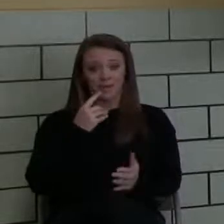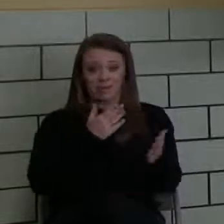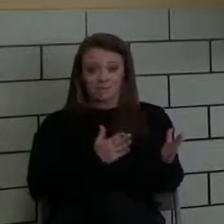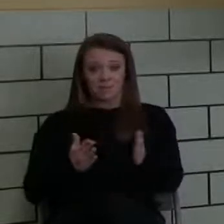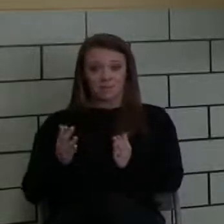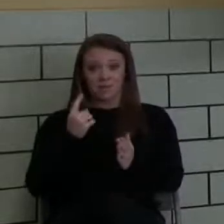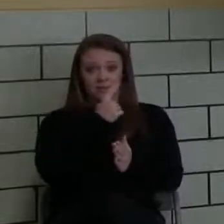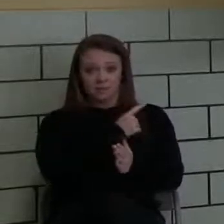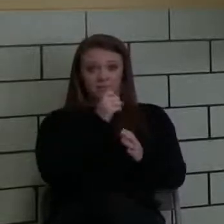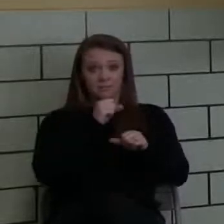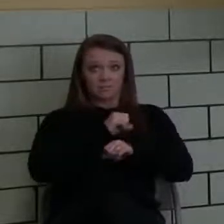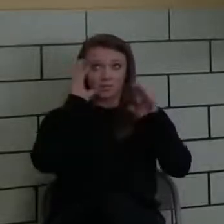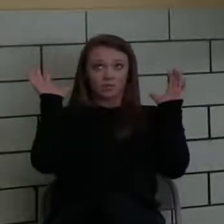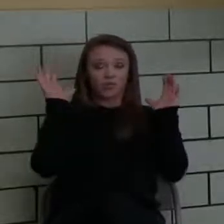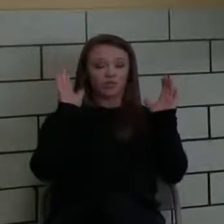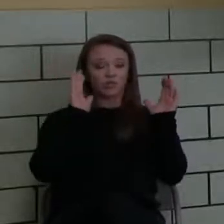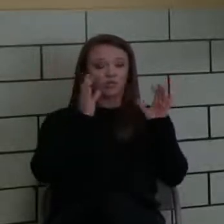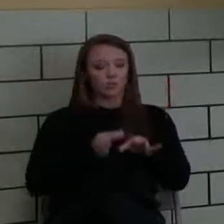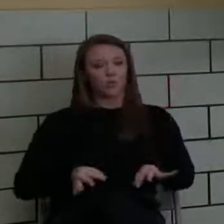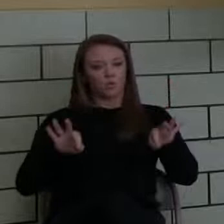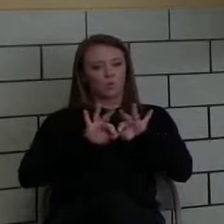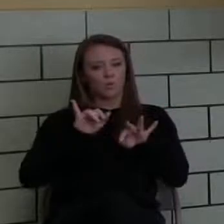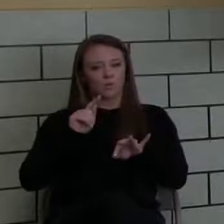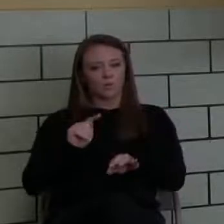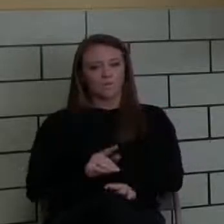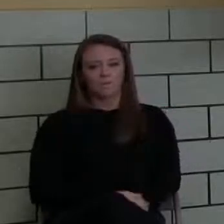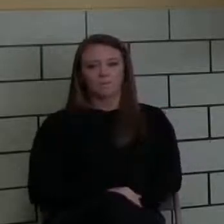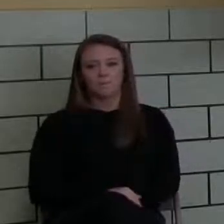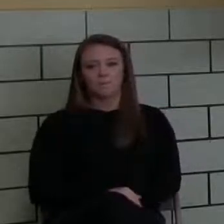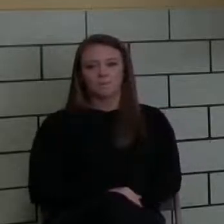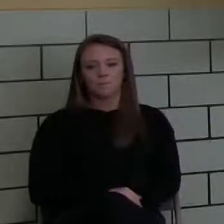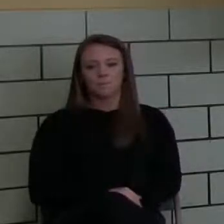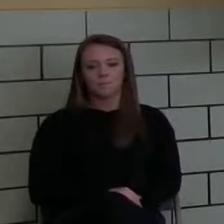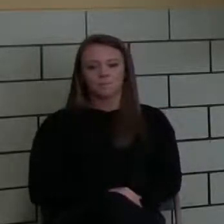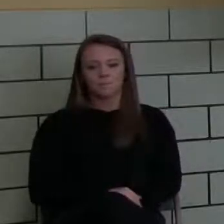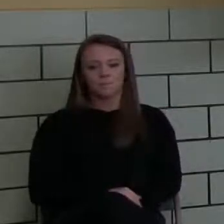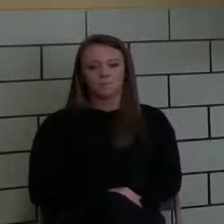done, they're gonna say, okay, sure, this is worth the trouble. Went through.